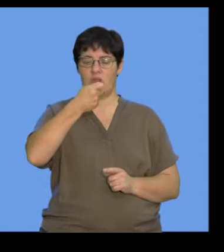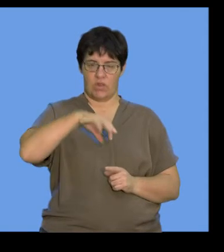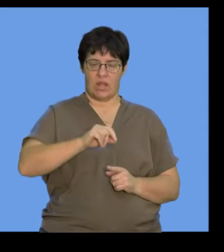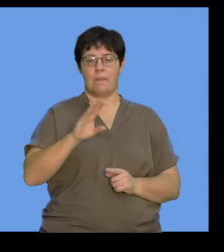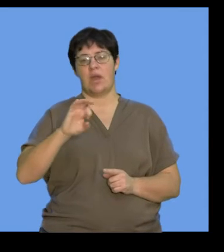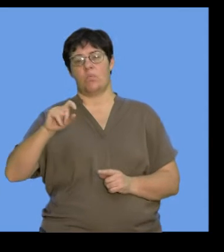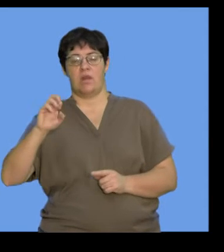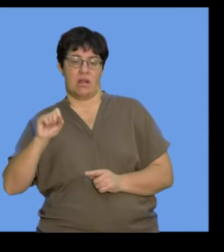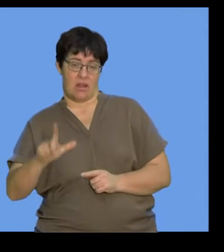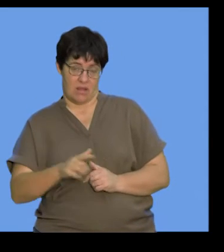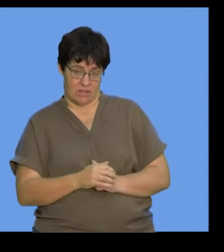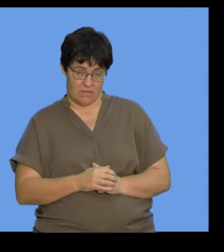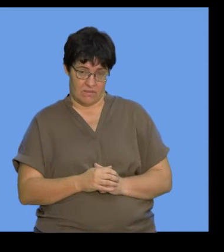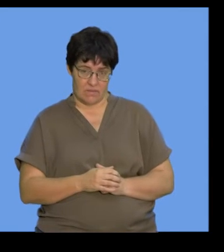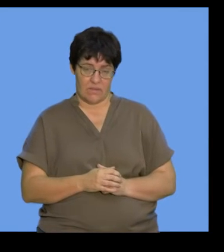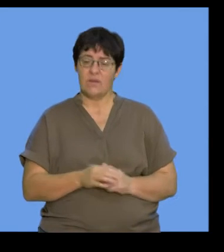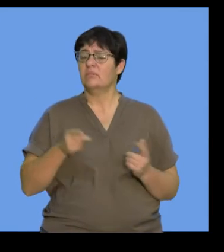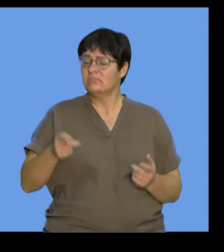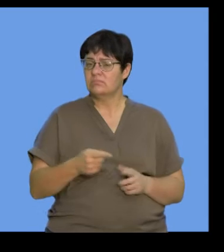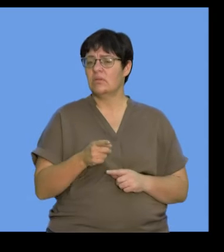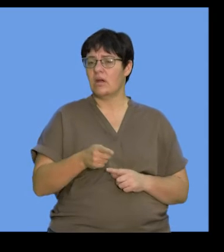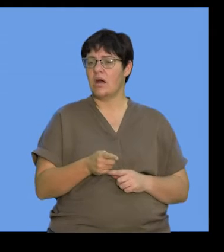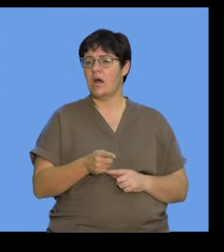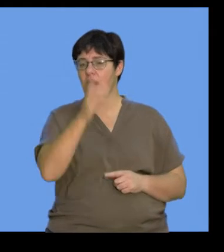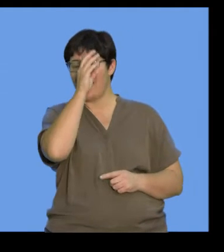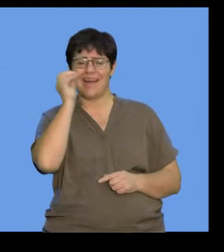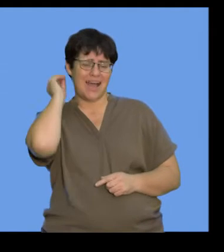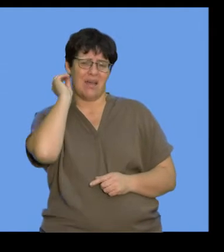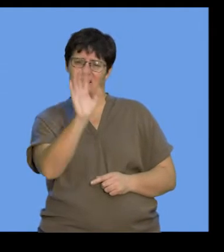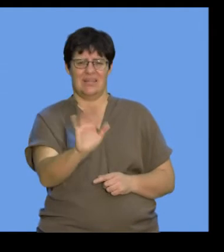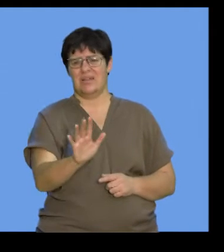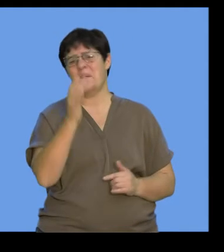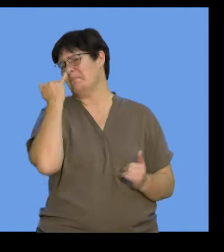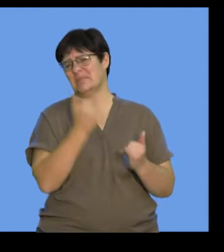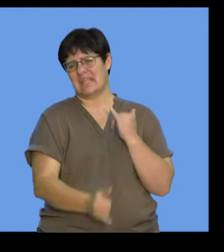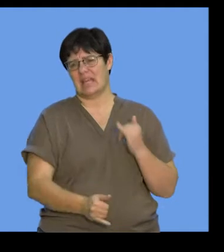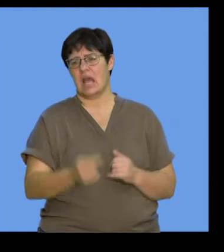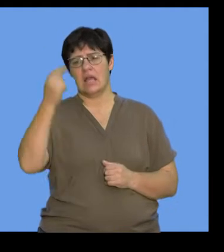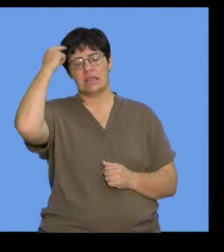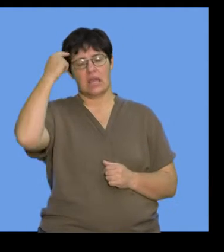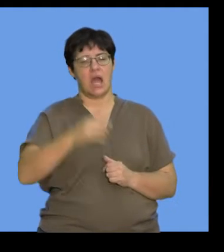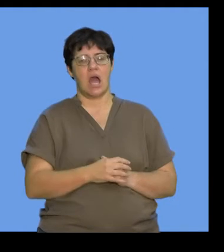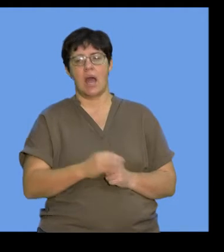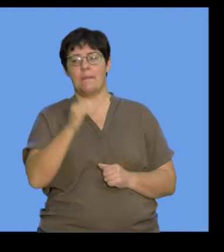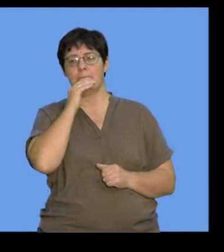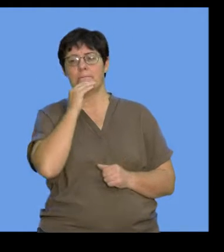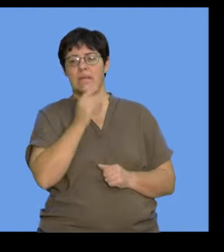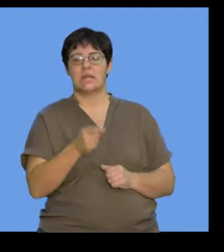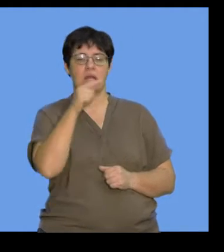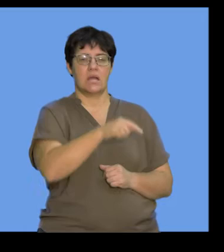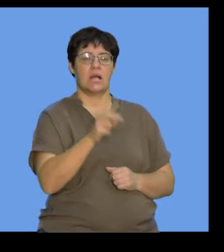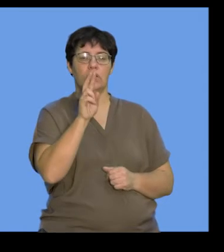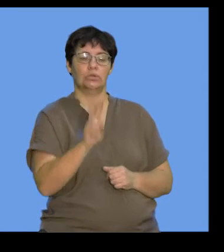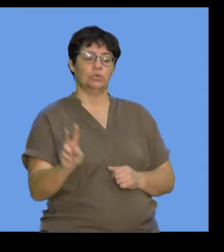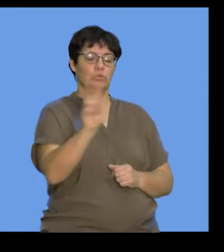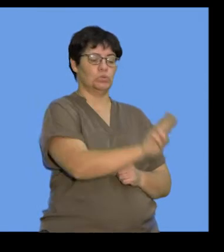about. Just also one note to make here. Please don't make the mistake of thinking this squared means that